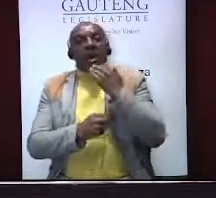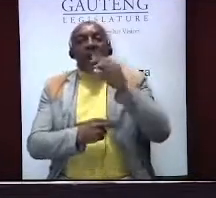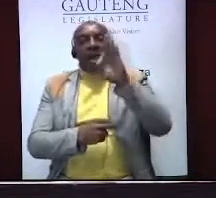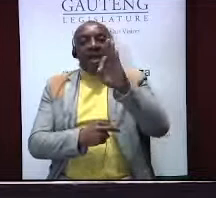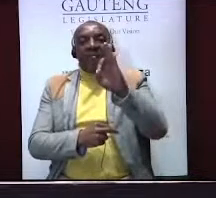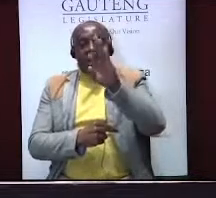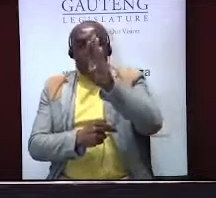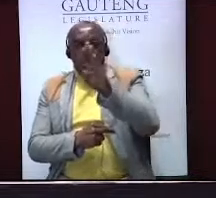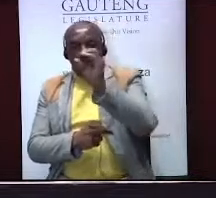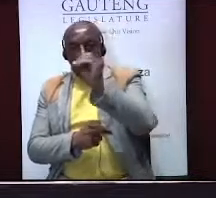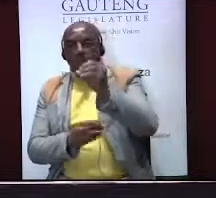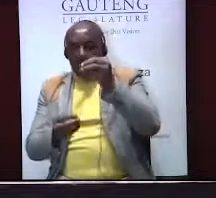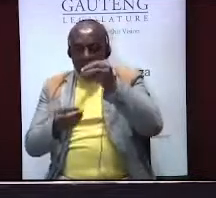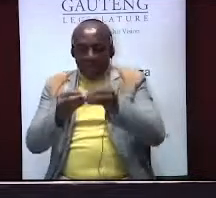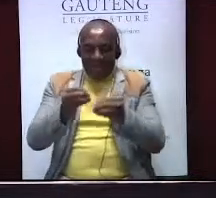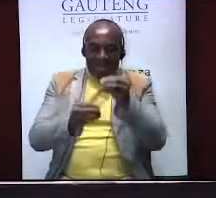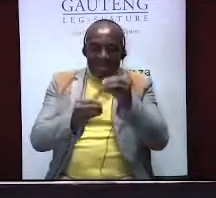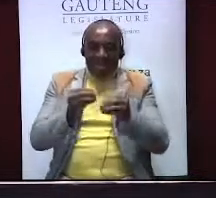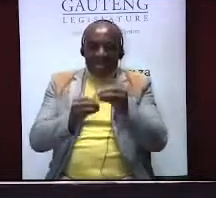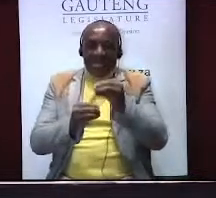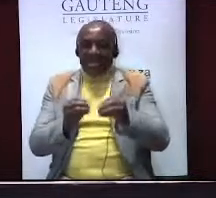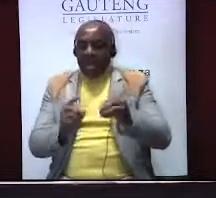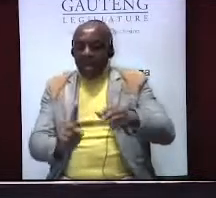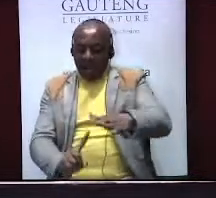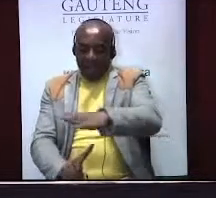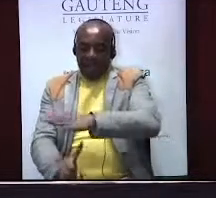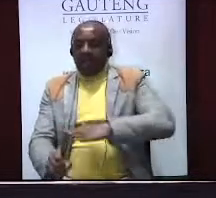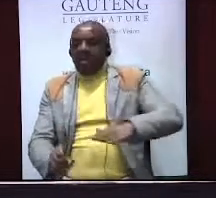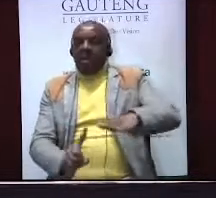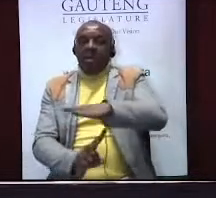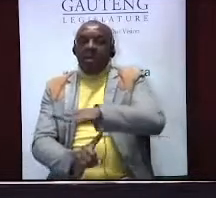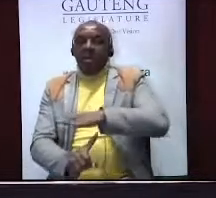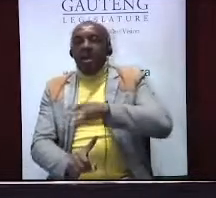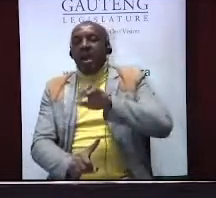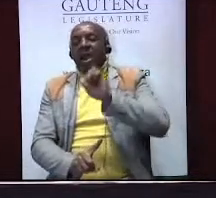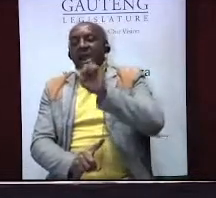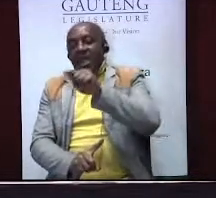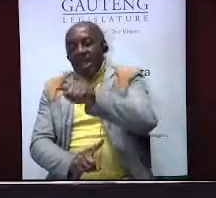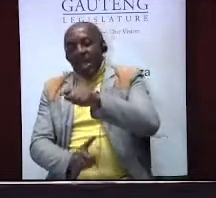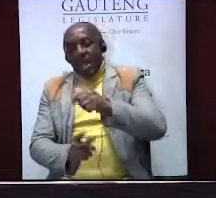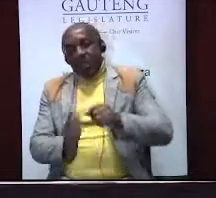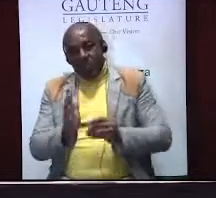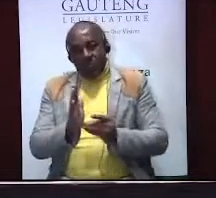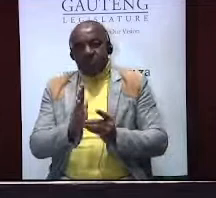creating an environment that promotes social cohesion